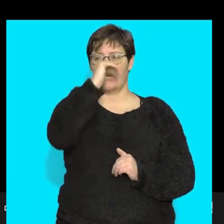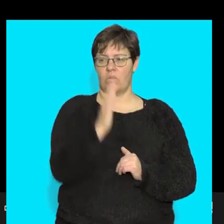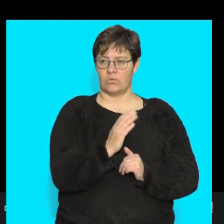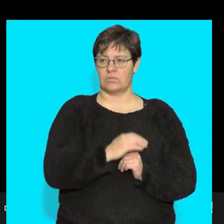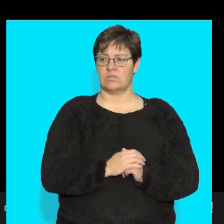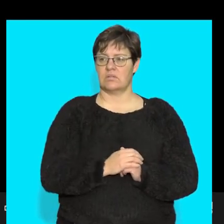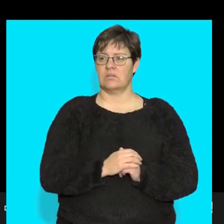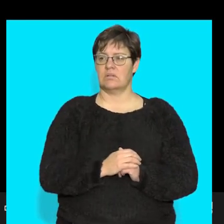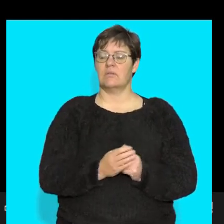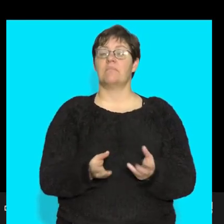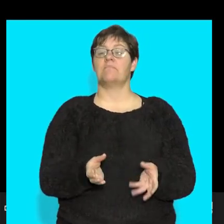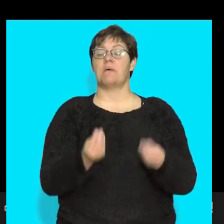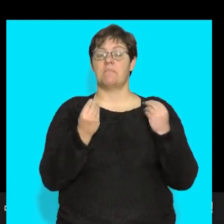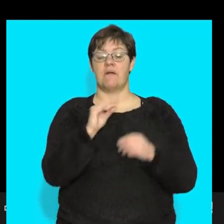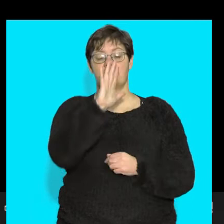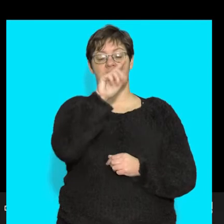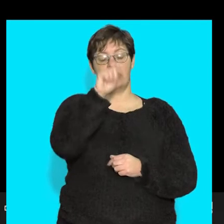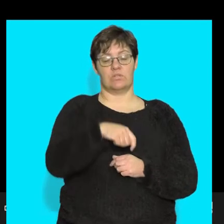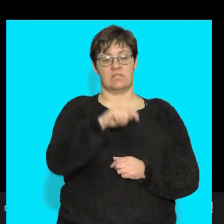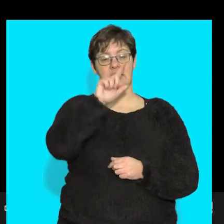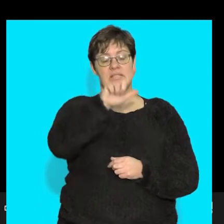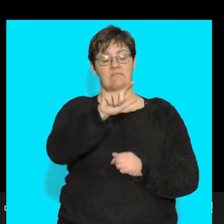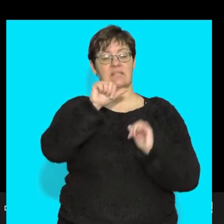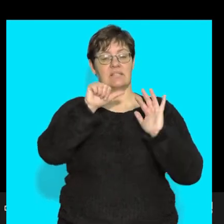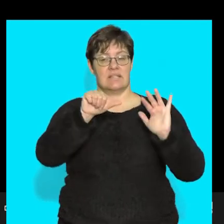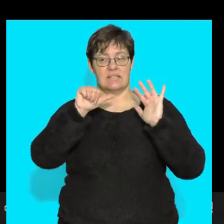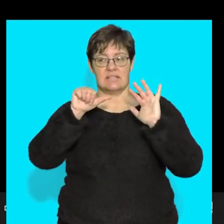close my bracket. And this will give me